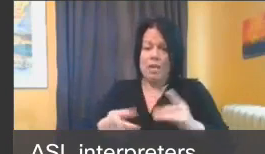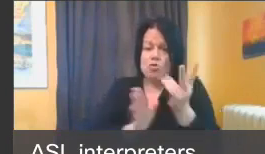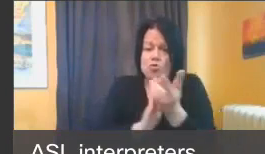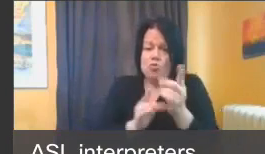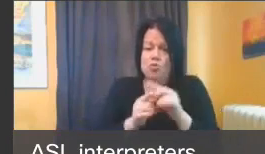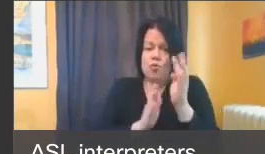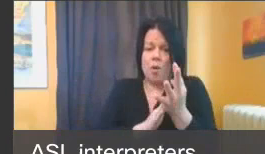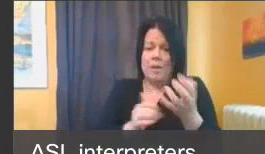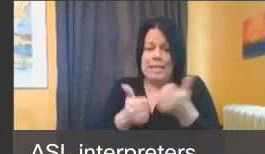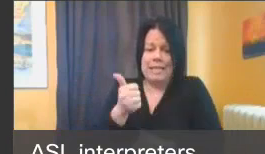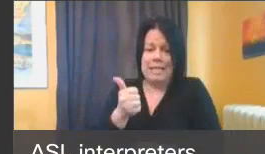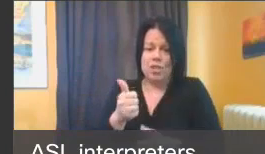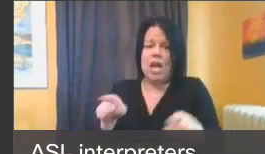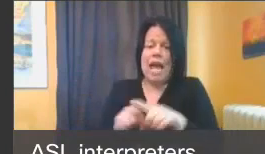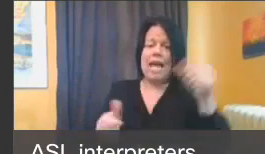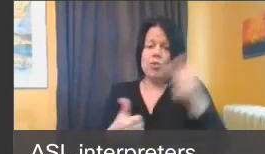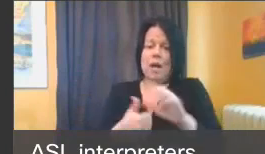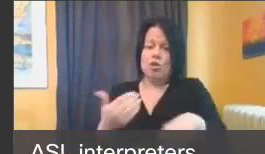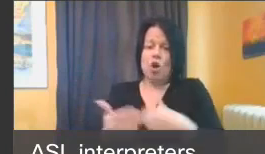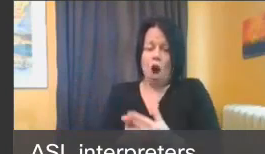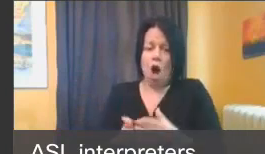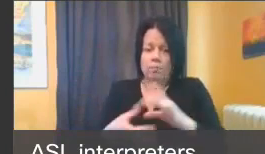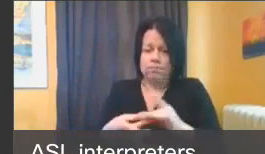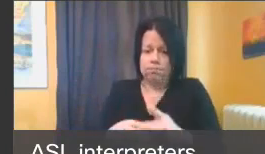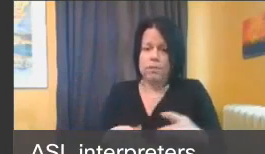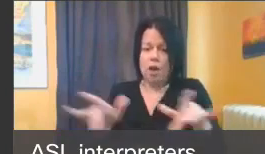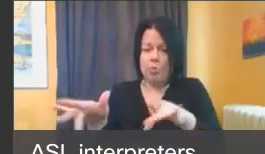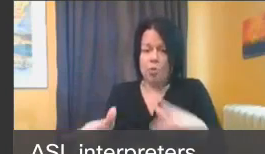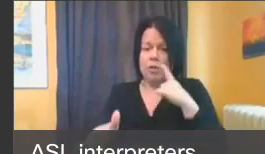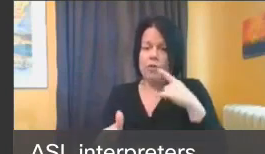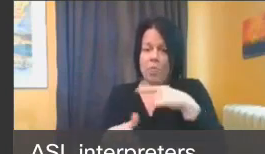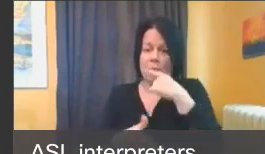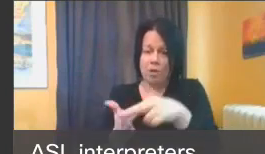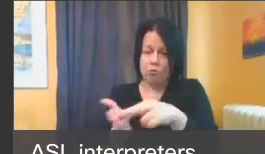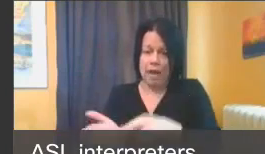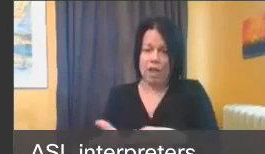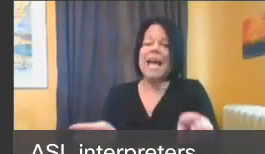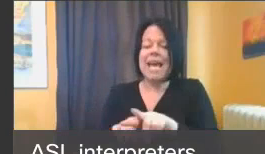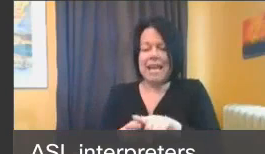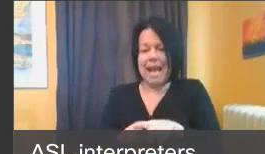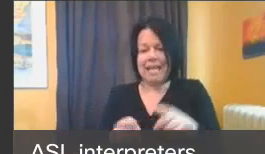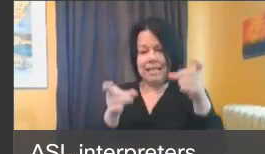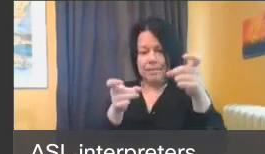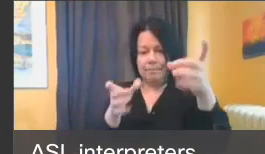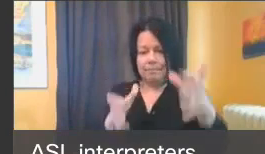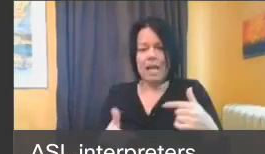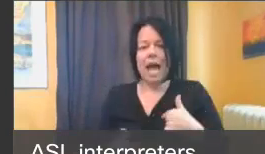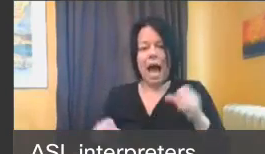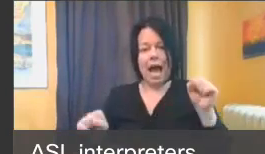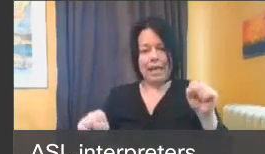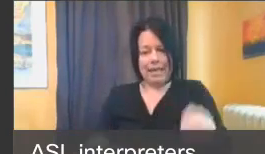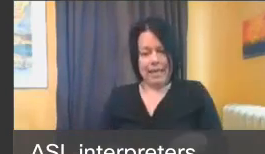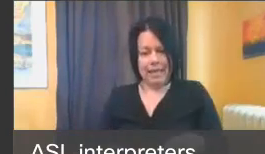2 to 4 minutes each. As a reminder, all remarks are recorded for the public record. And as the moderator of this discussion, I reserve the privilege